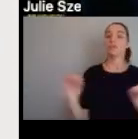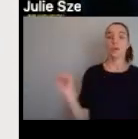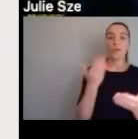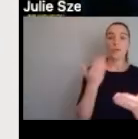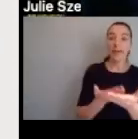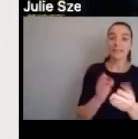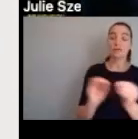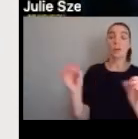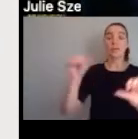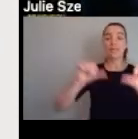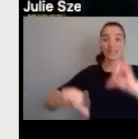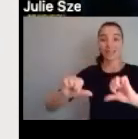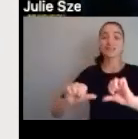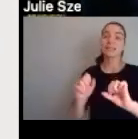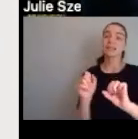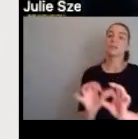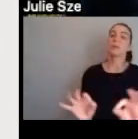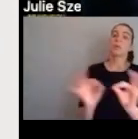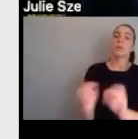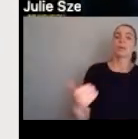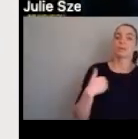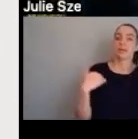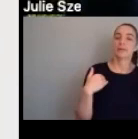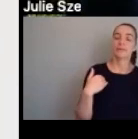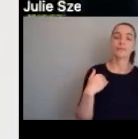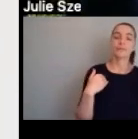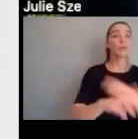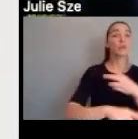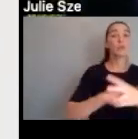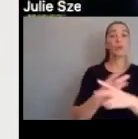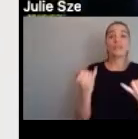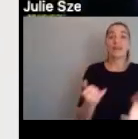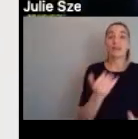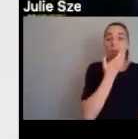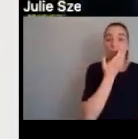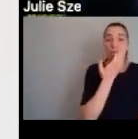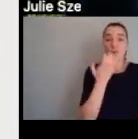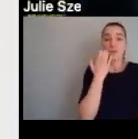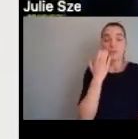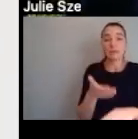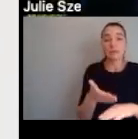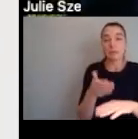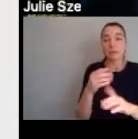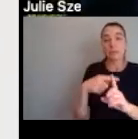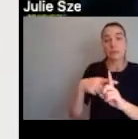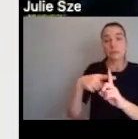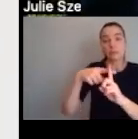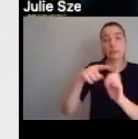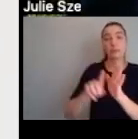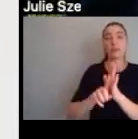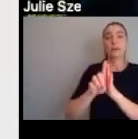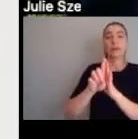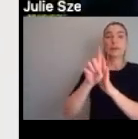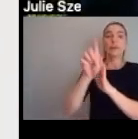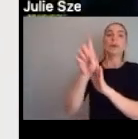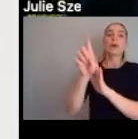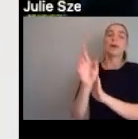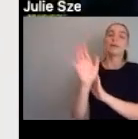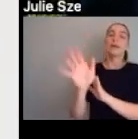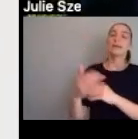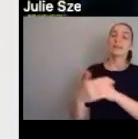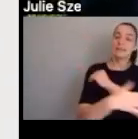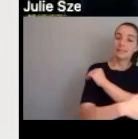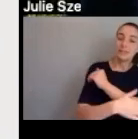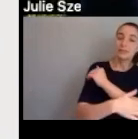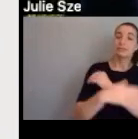in a warming world that colonialism created, that industrial modernity made worse, and which transnational corporations under neoliberalism is trying to finish